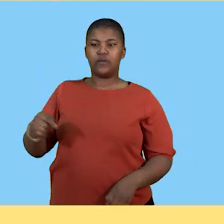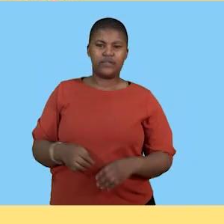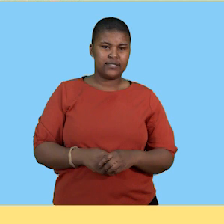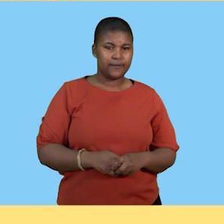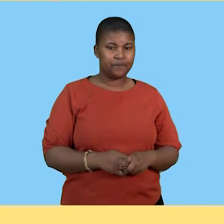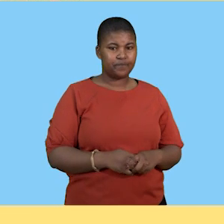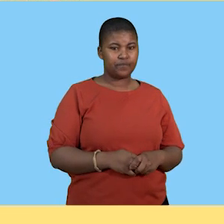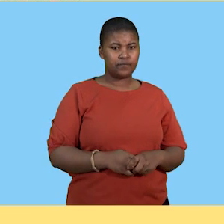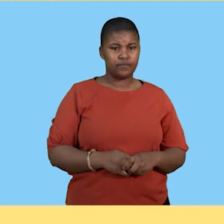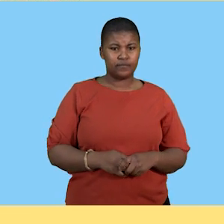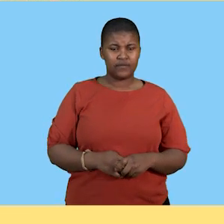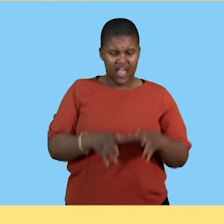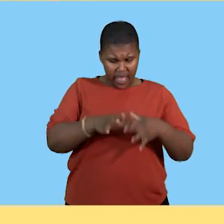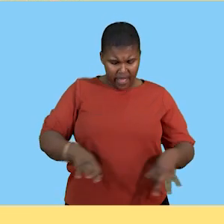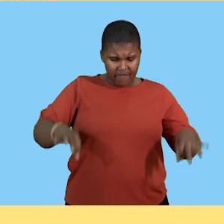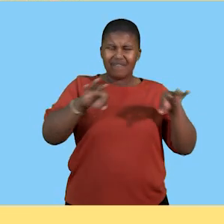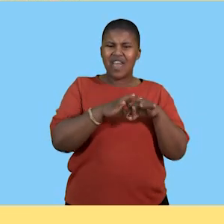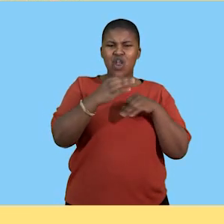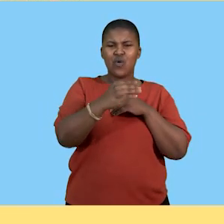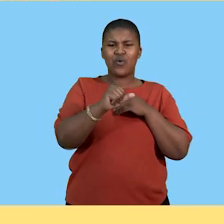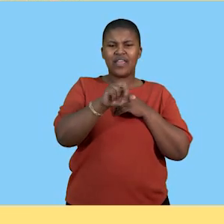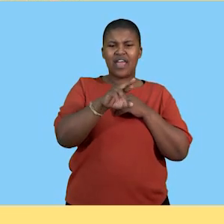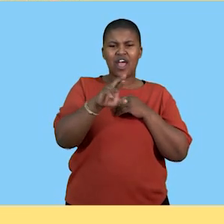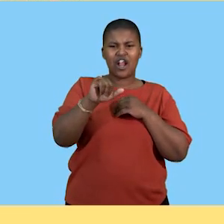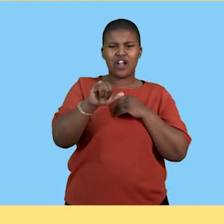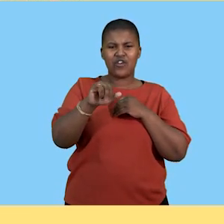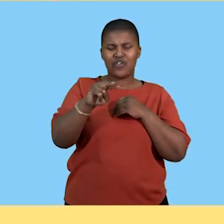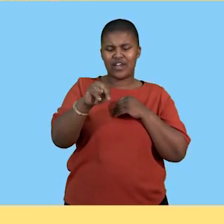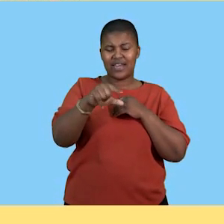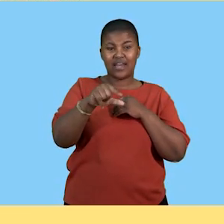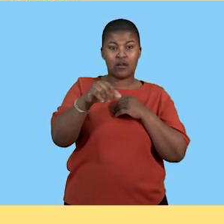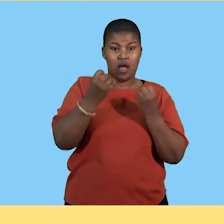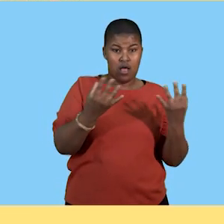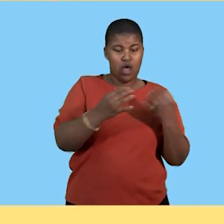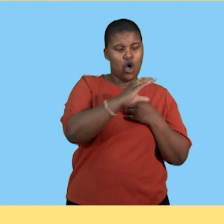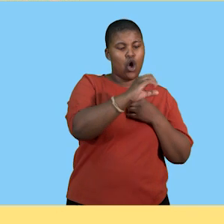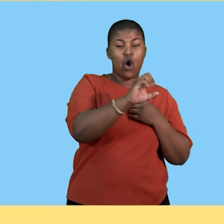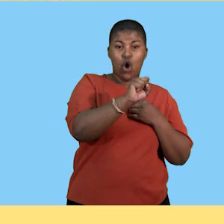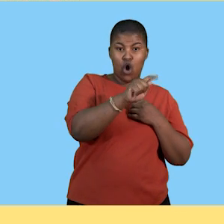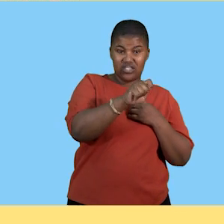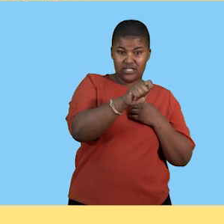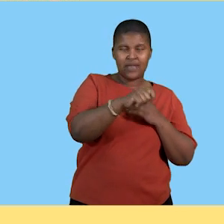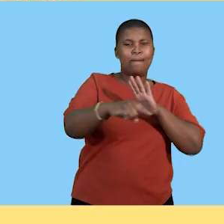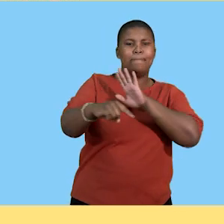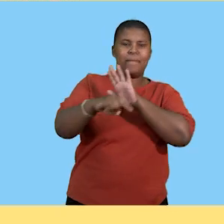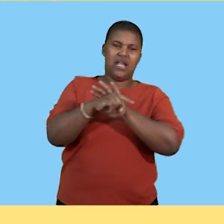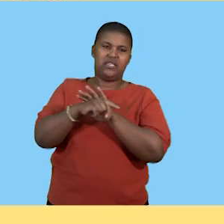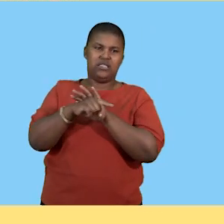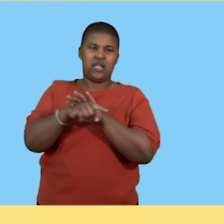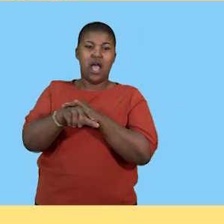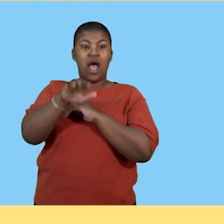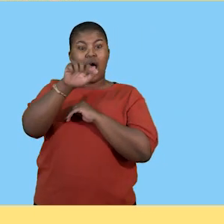have 75,000. How do you get carrying value then? Remember, it is your cost minus